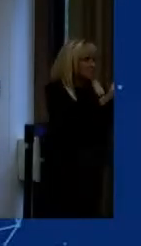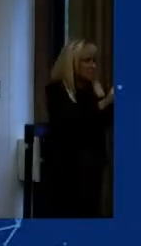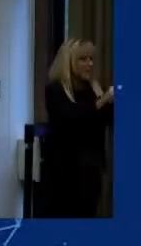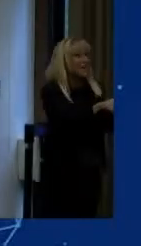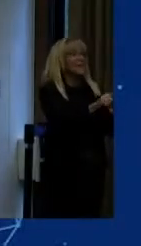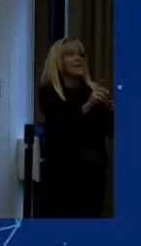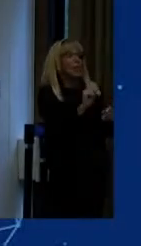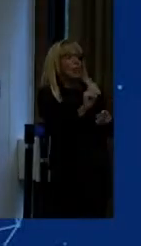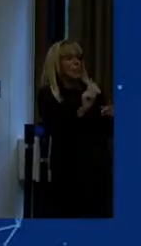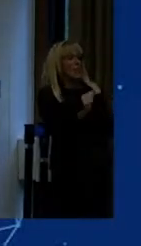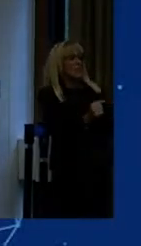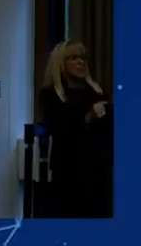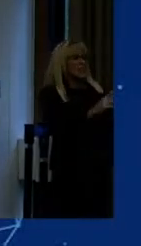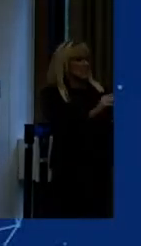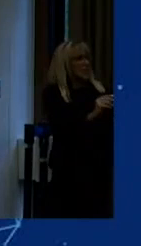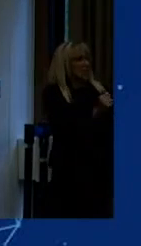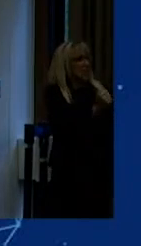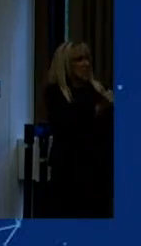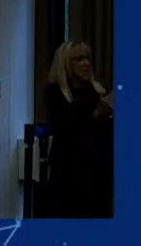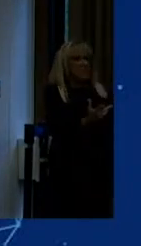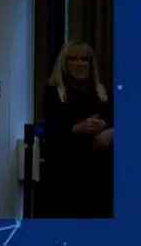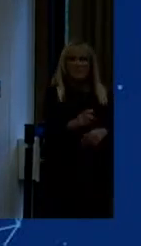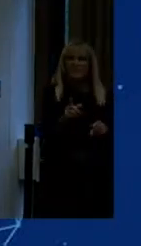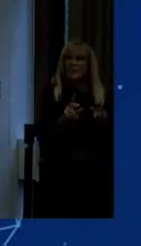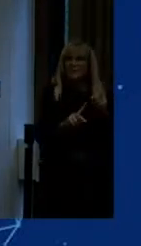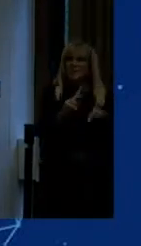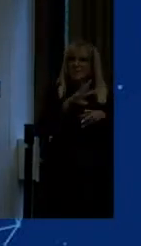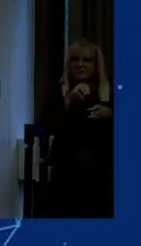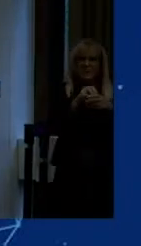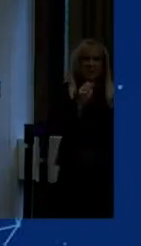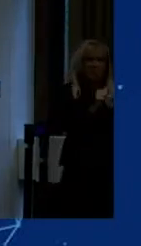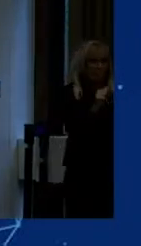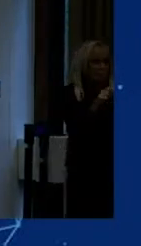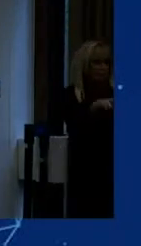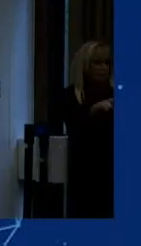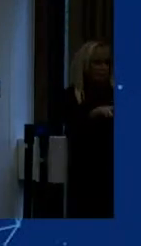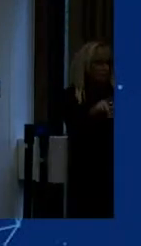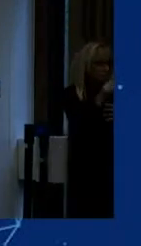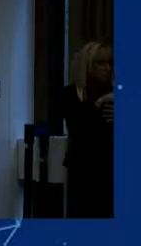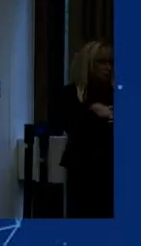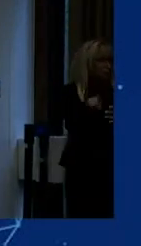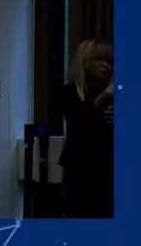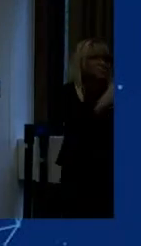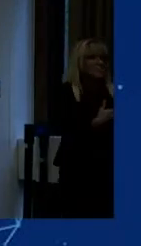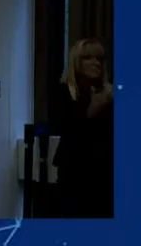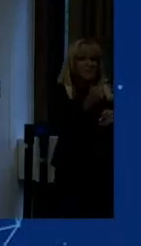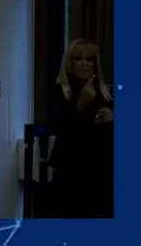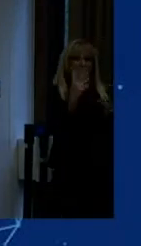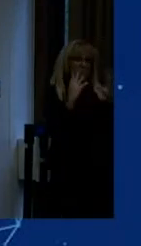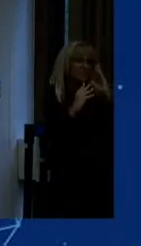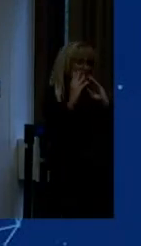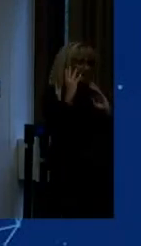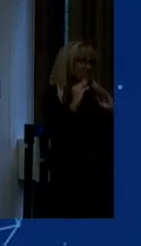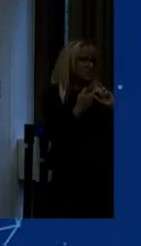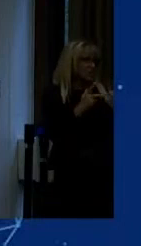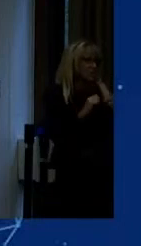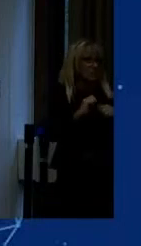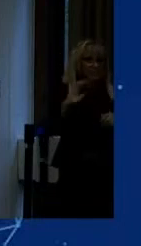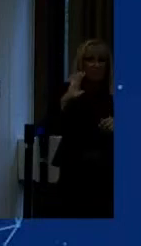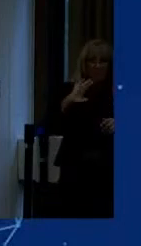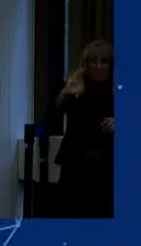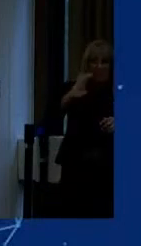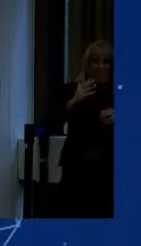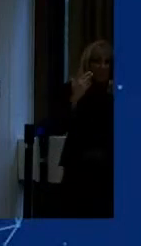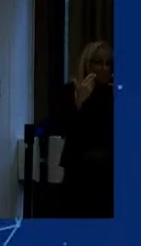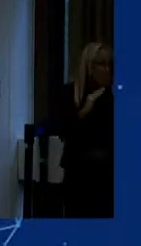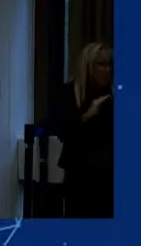that. So just especially for those of you engaged in research, you know, you may have encountered these problems in the past that you don't